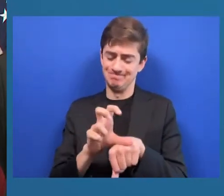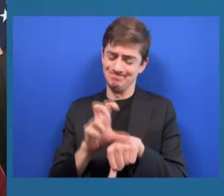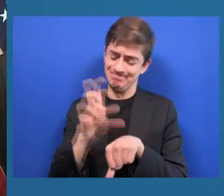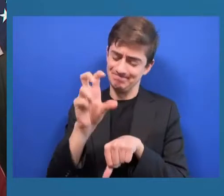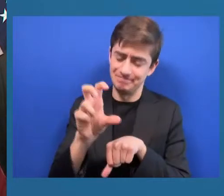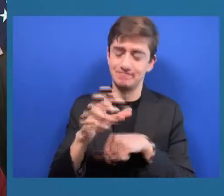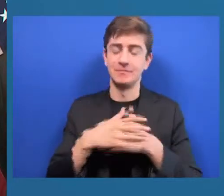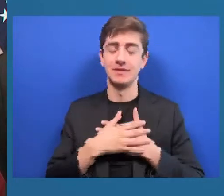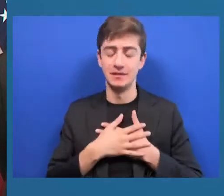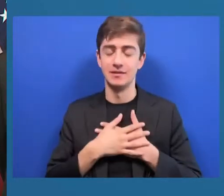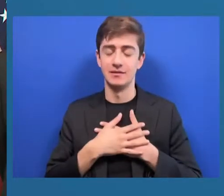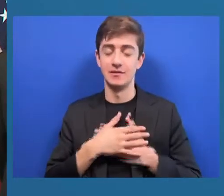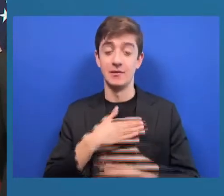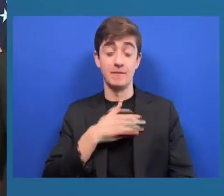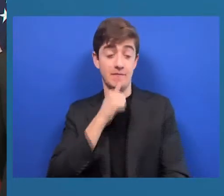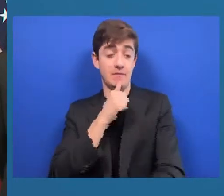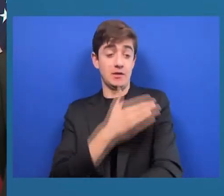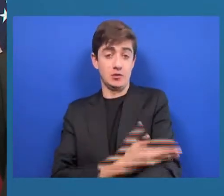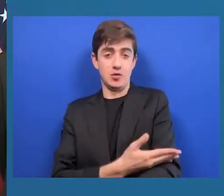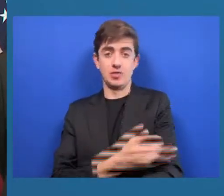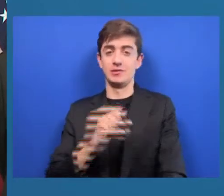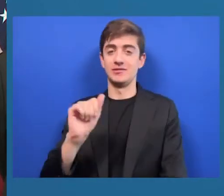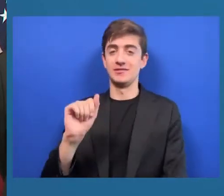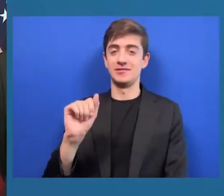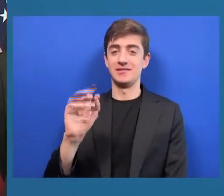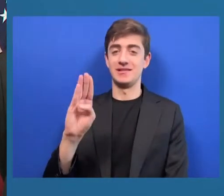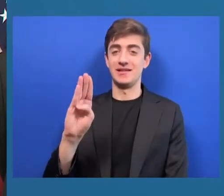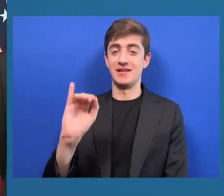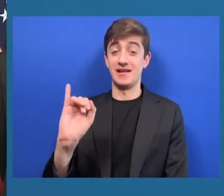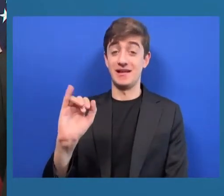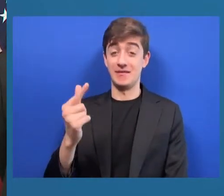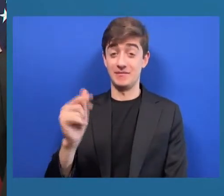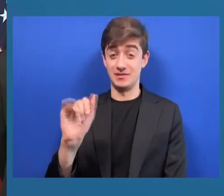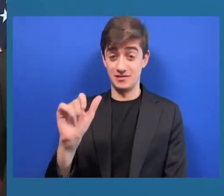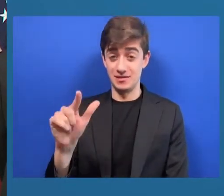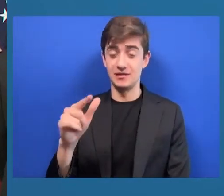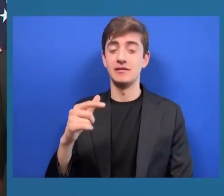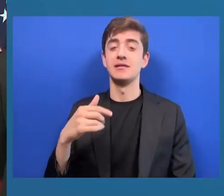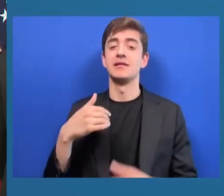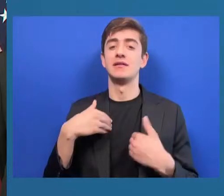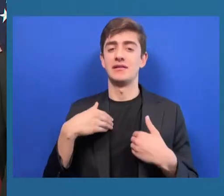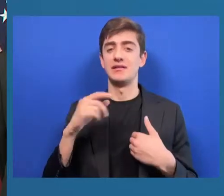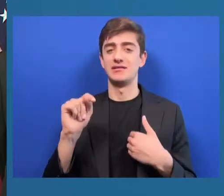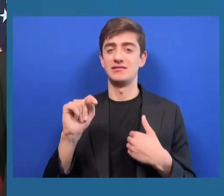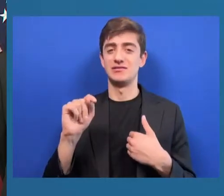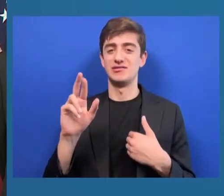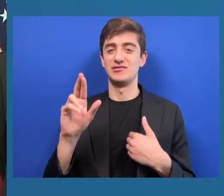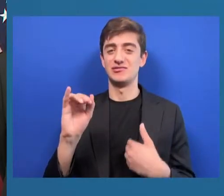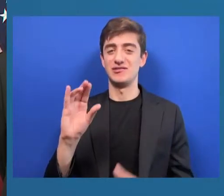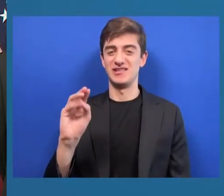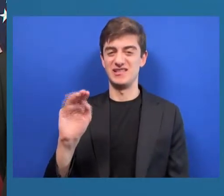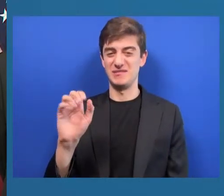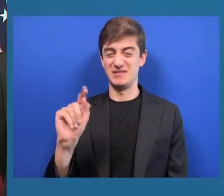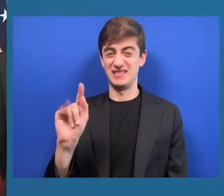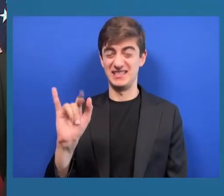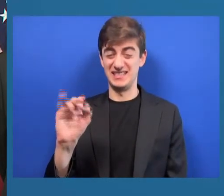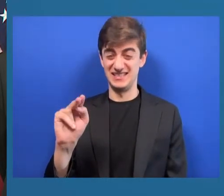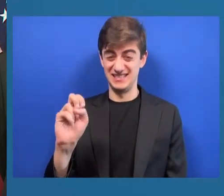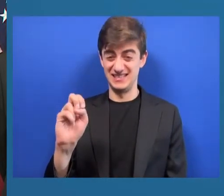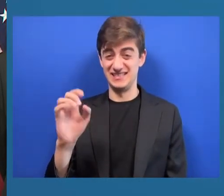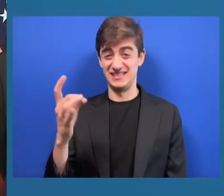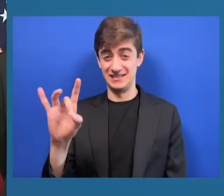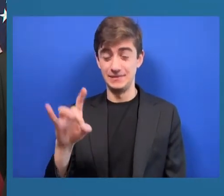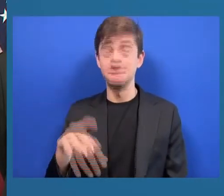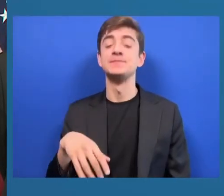My daughter's Abigail Puplampu, and she has trisomy 18. It is a diagnosis